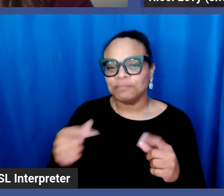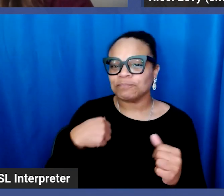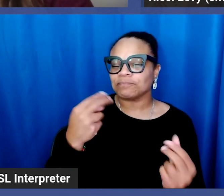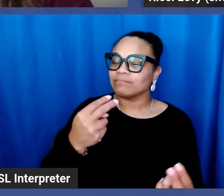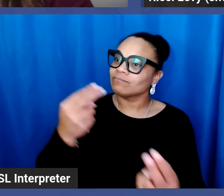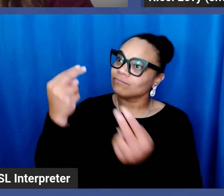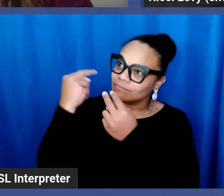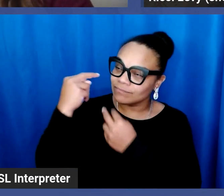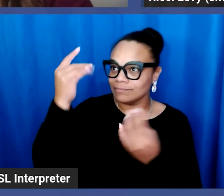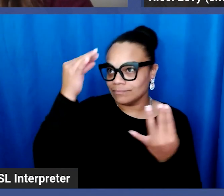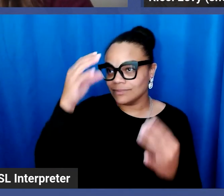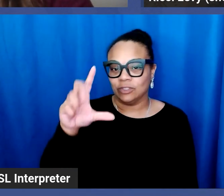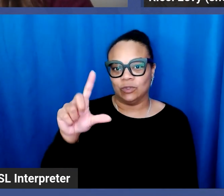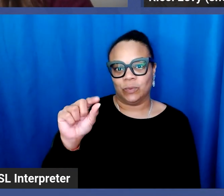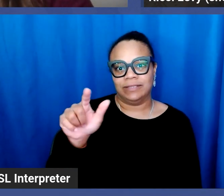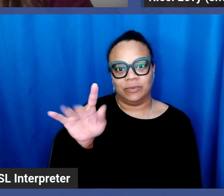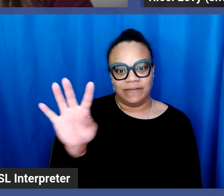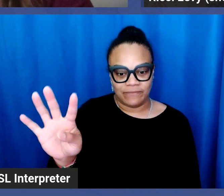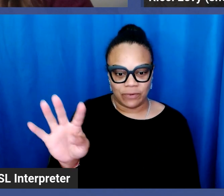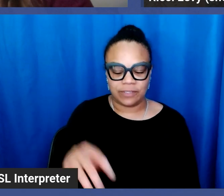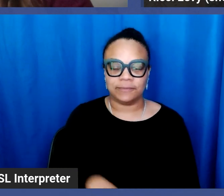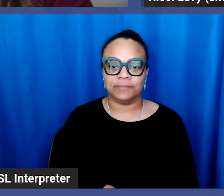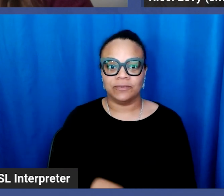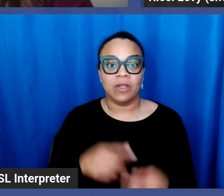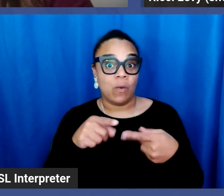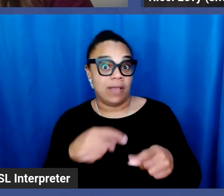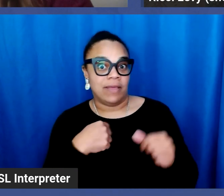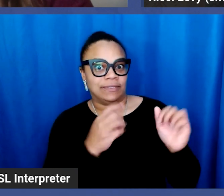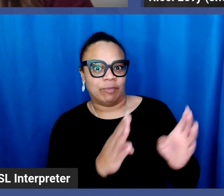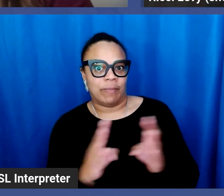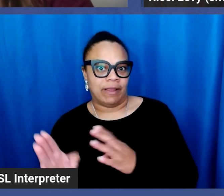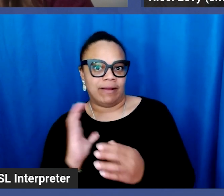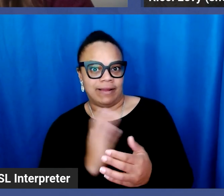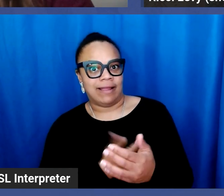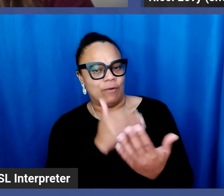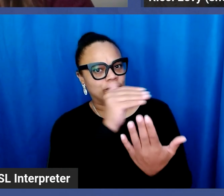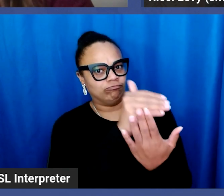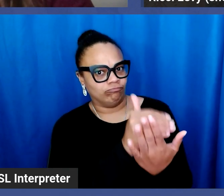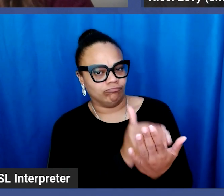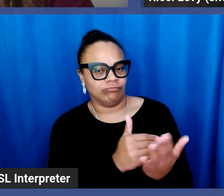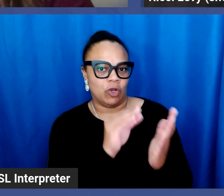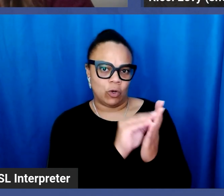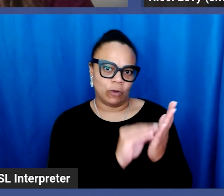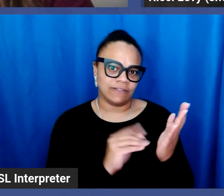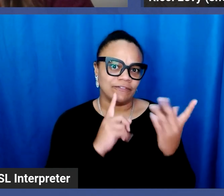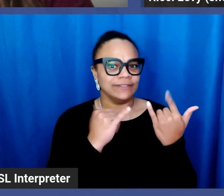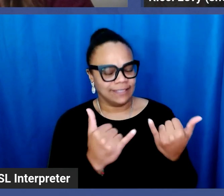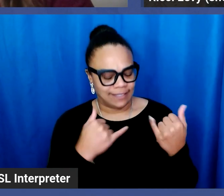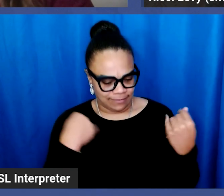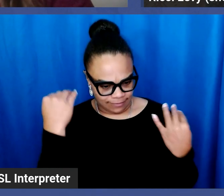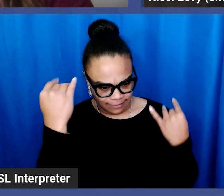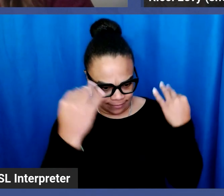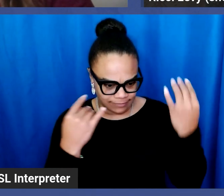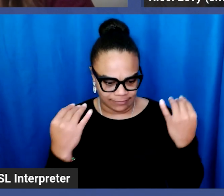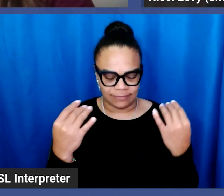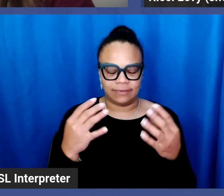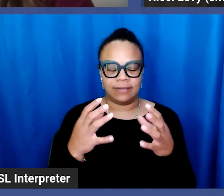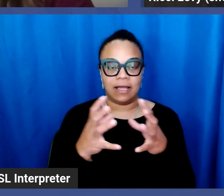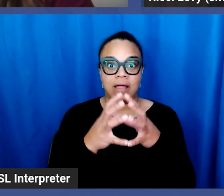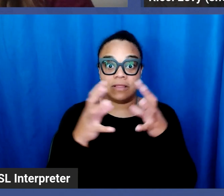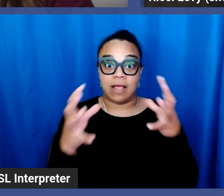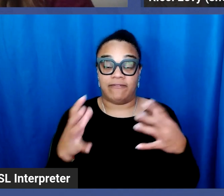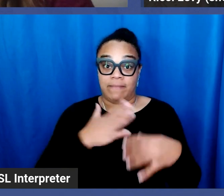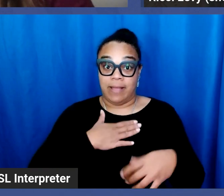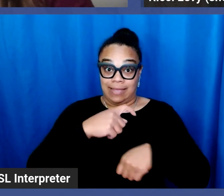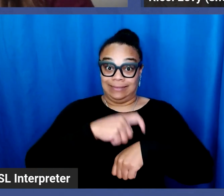was thinking about this as I was prepping our outline for today, so much of my time